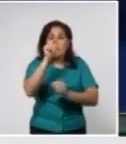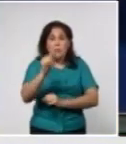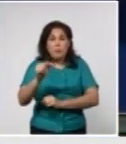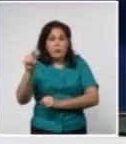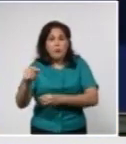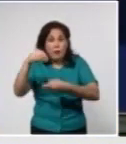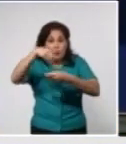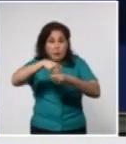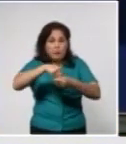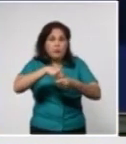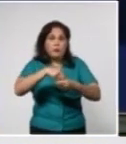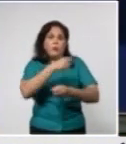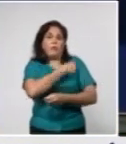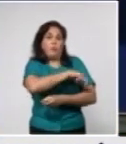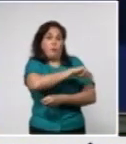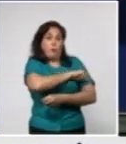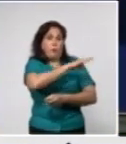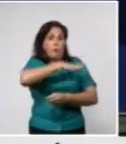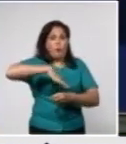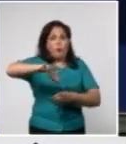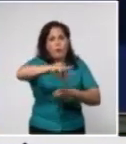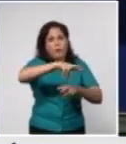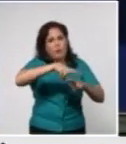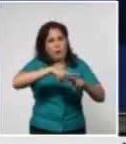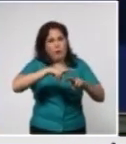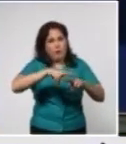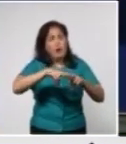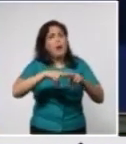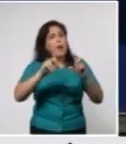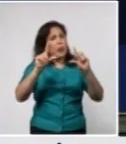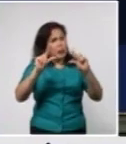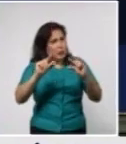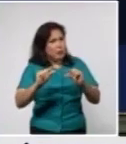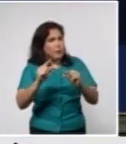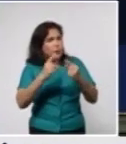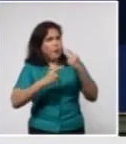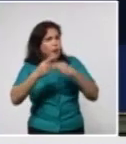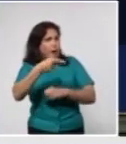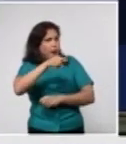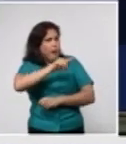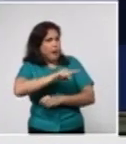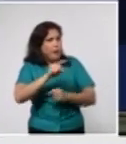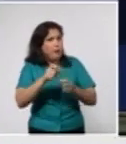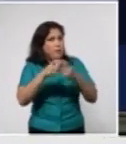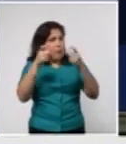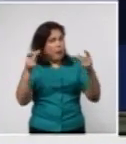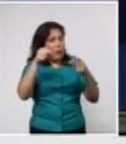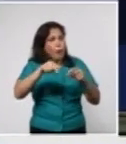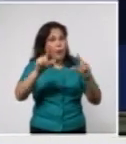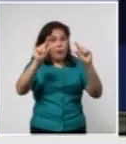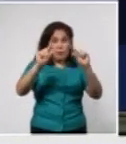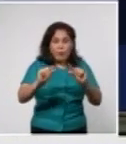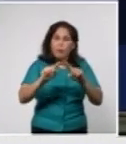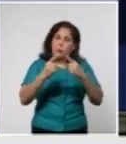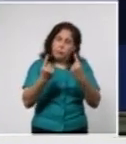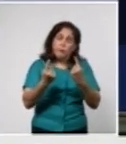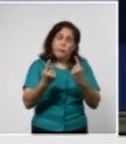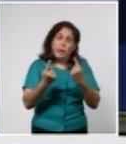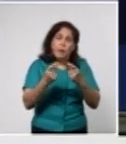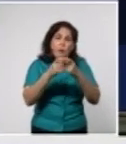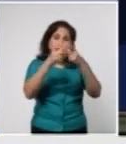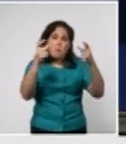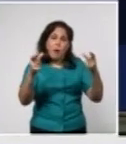7.12 every 100,000 inhabitants. It has decreased with respect to the previous day,